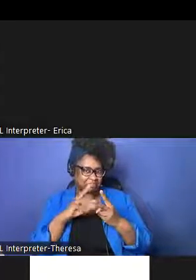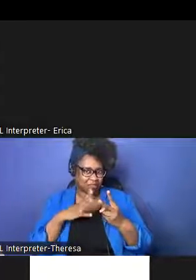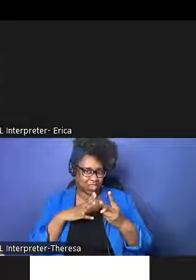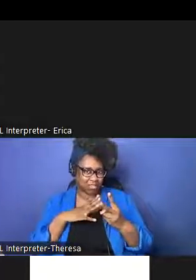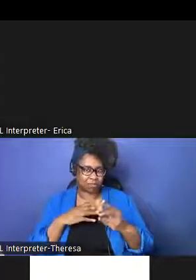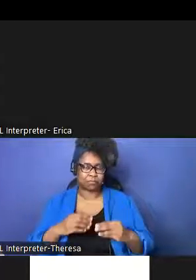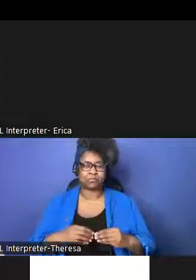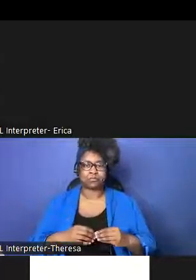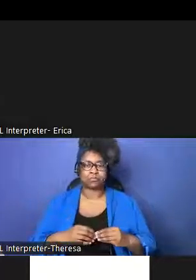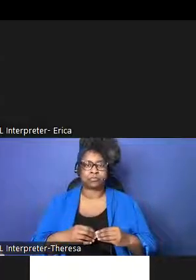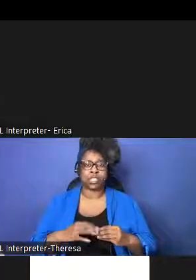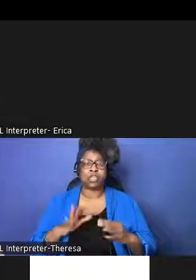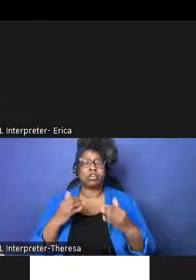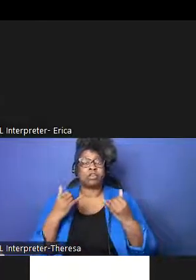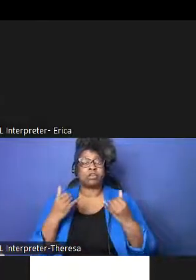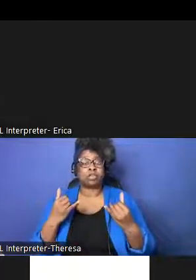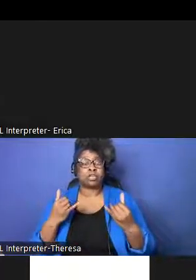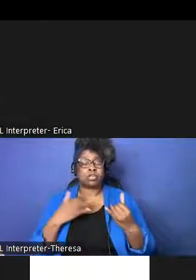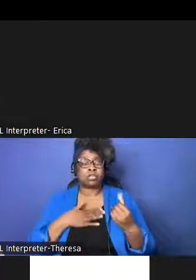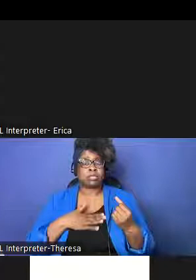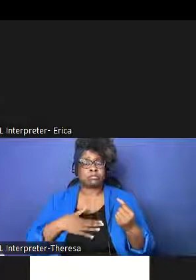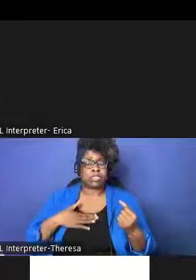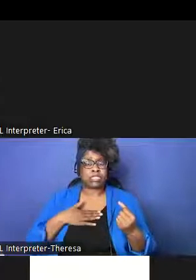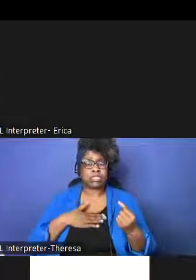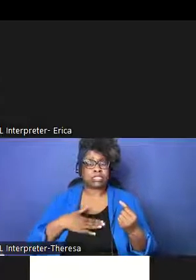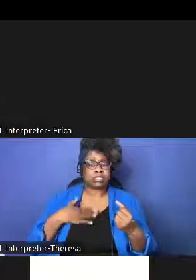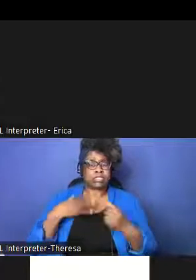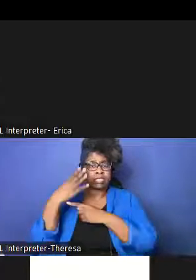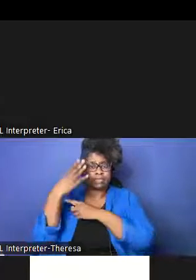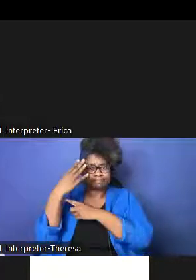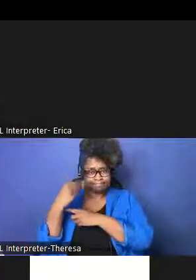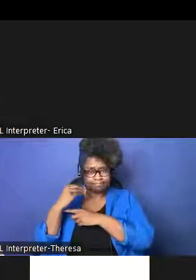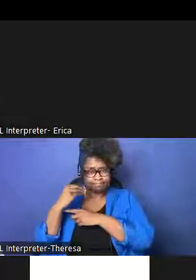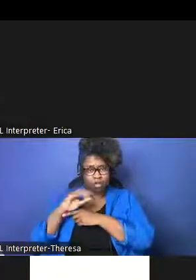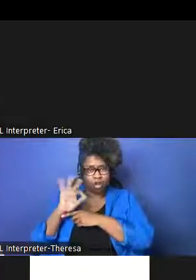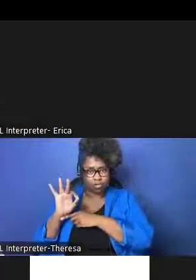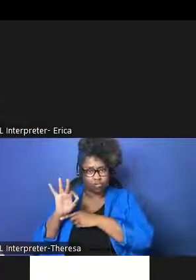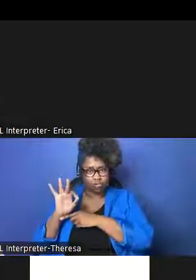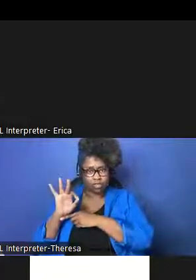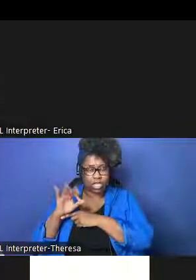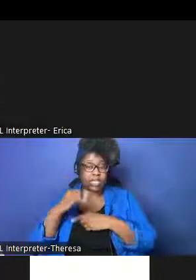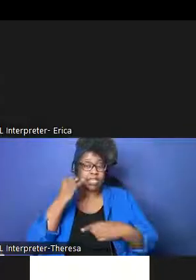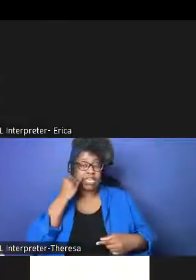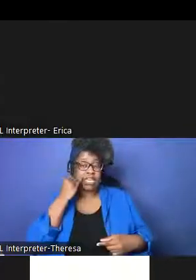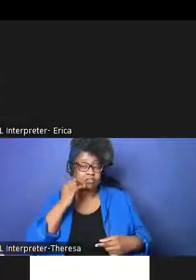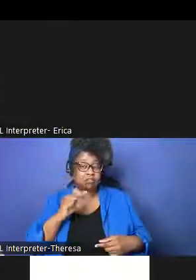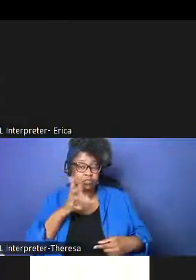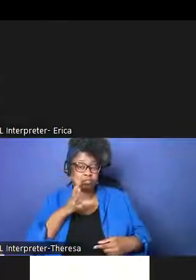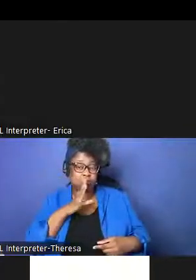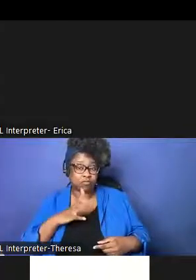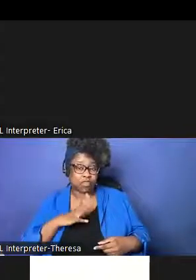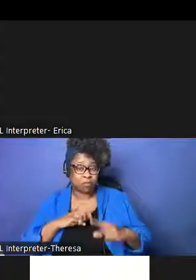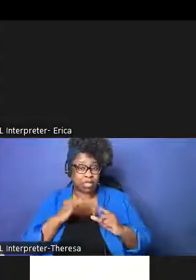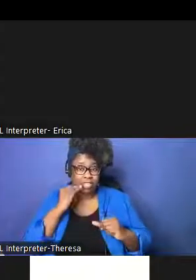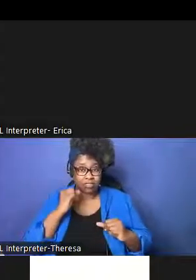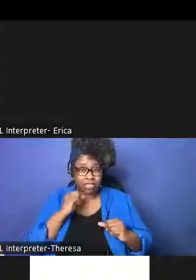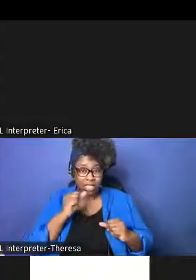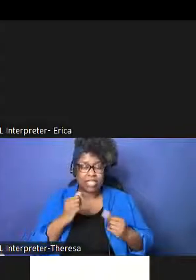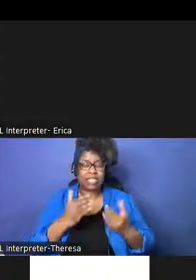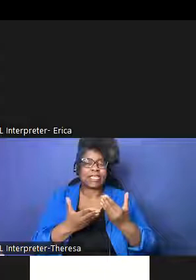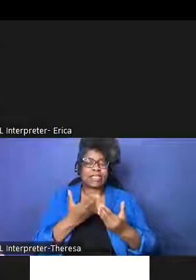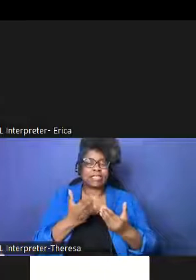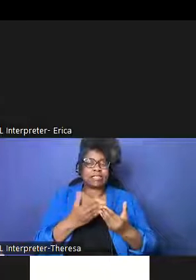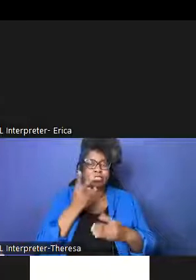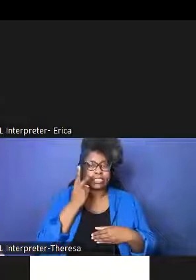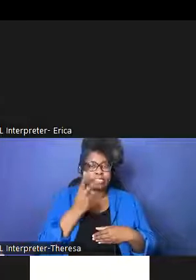And for now, please stay off camera unless you're talking. It makes it easier for our translators too.